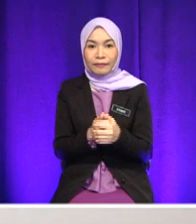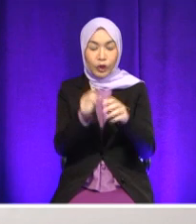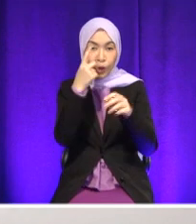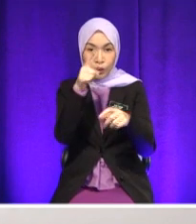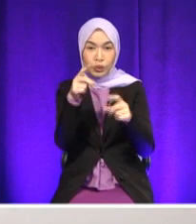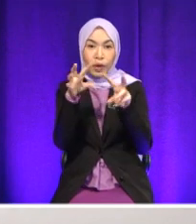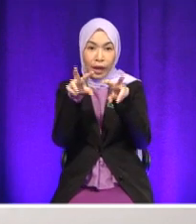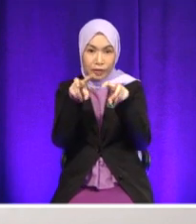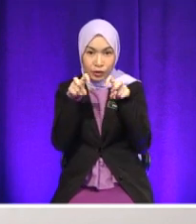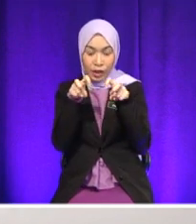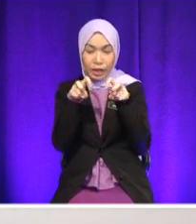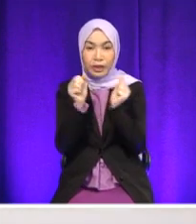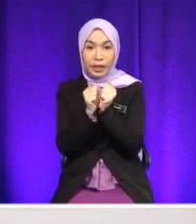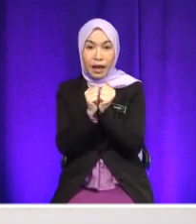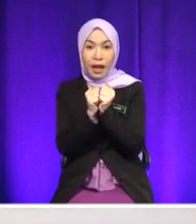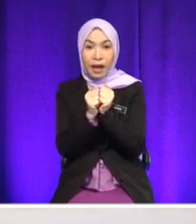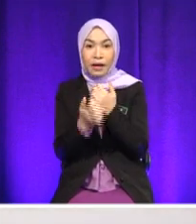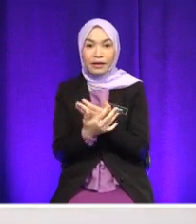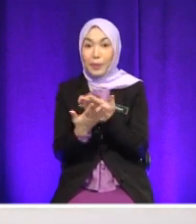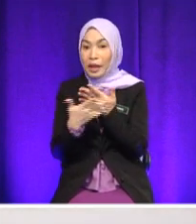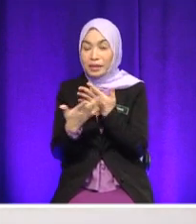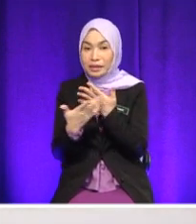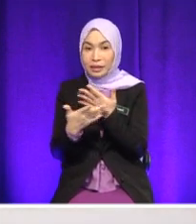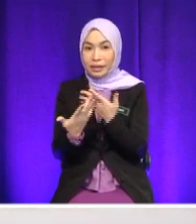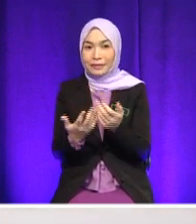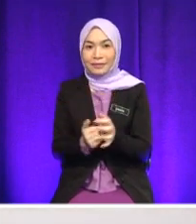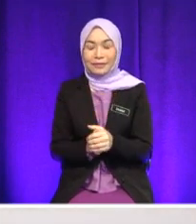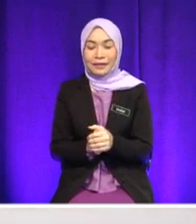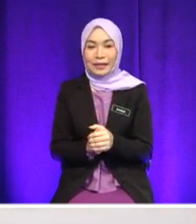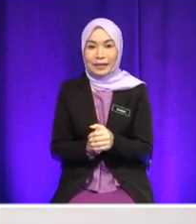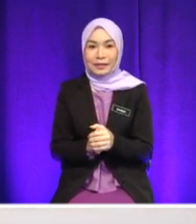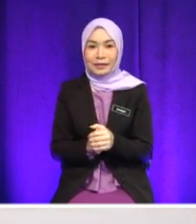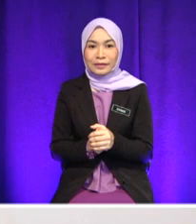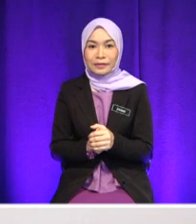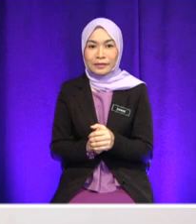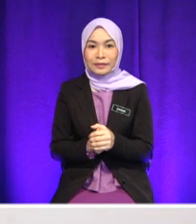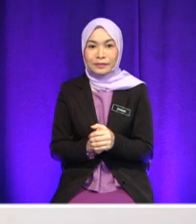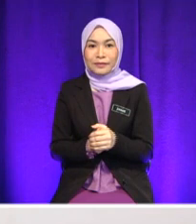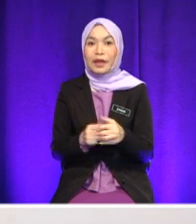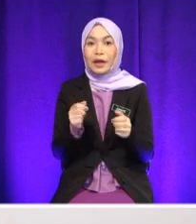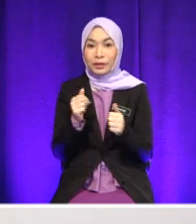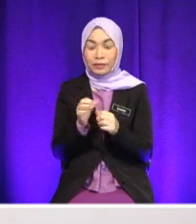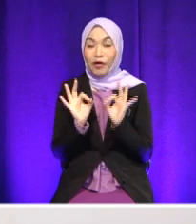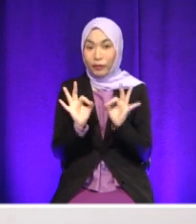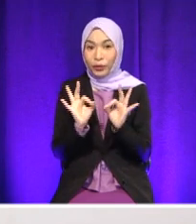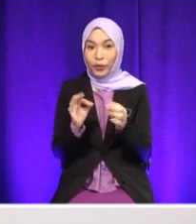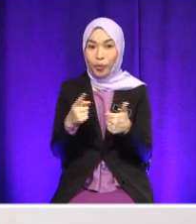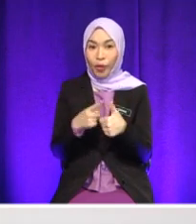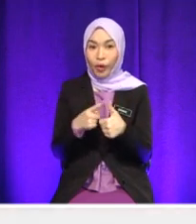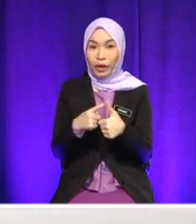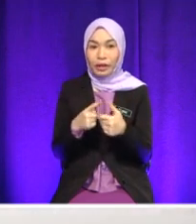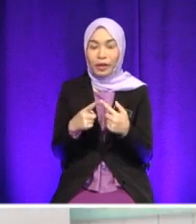media. It's a win-win situation, right? What do you think, Fuliang? You have made a good point. I totally agree with you.